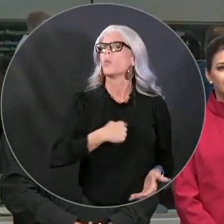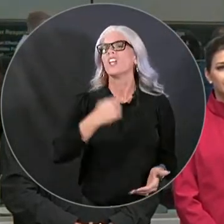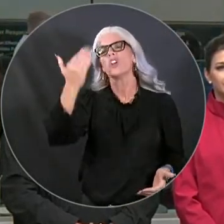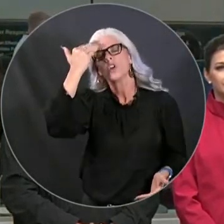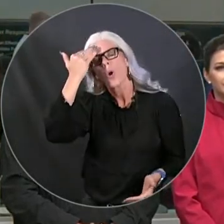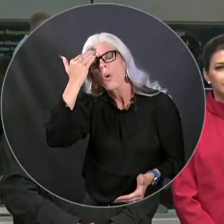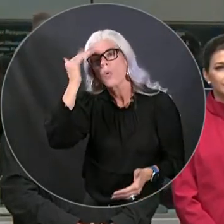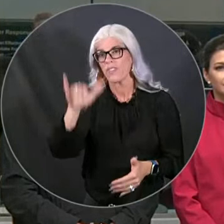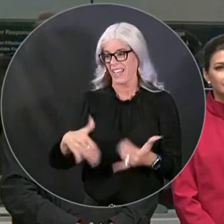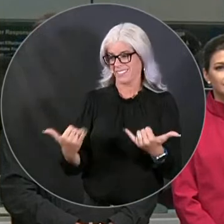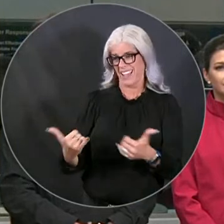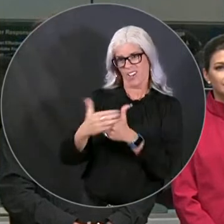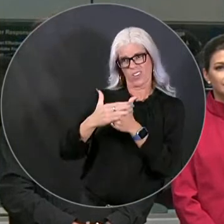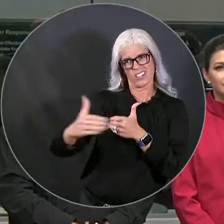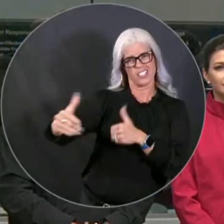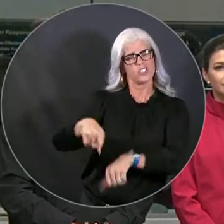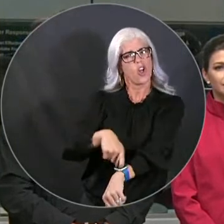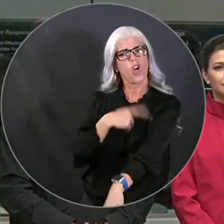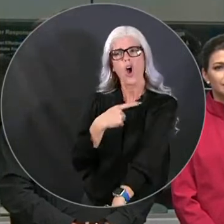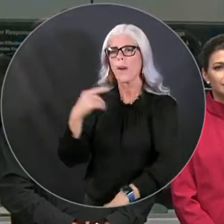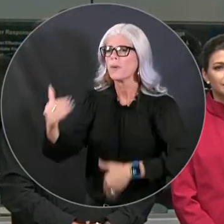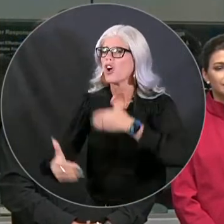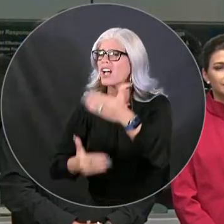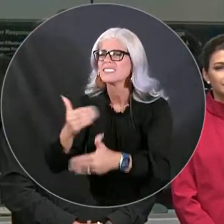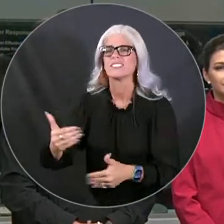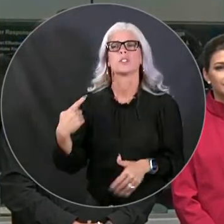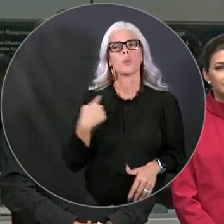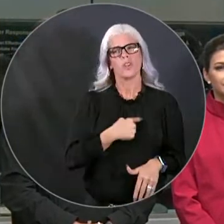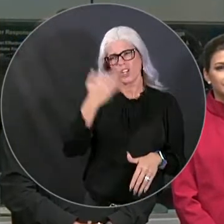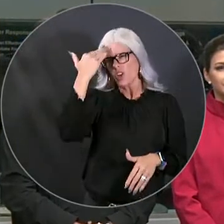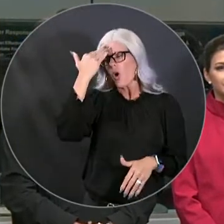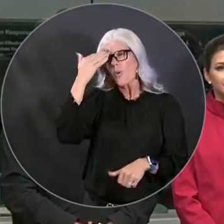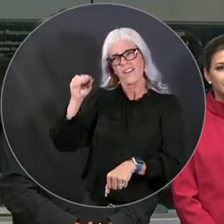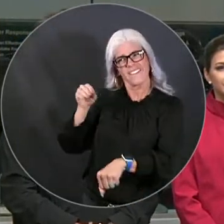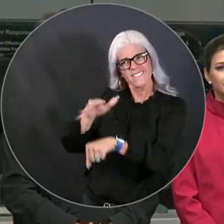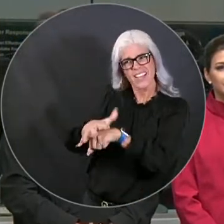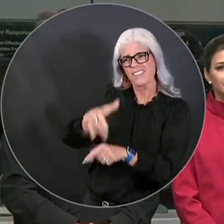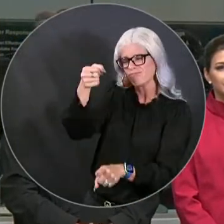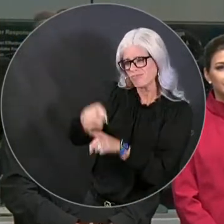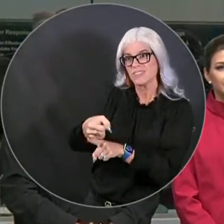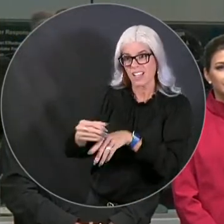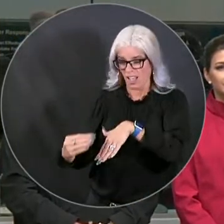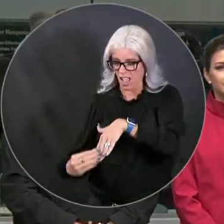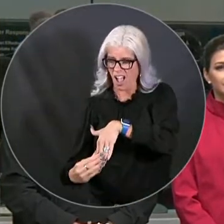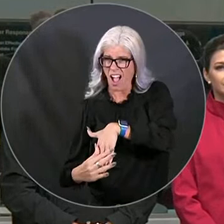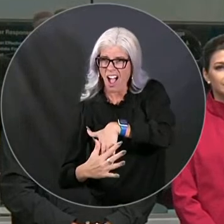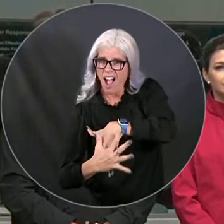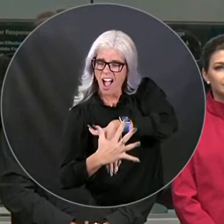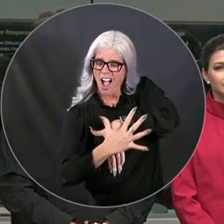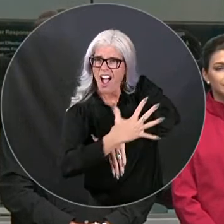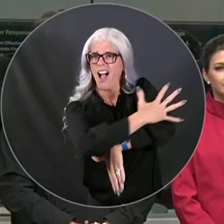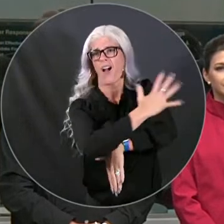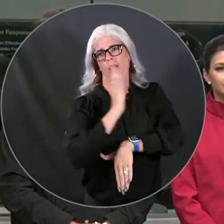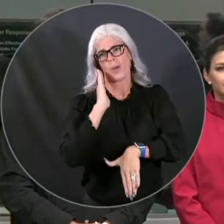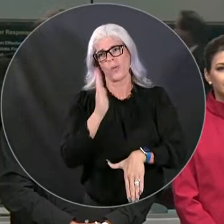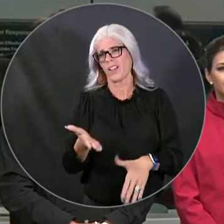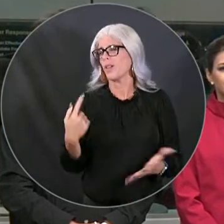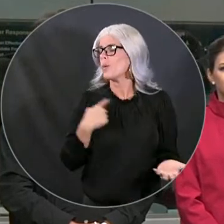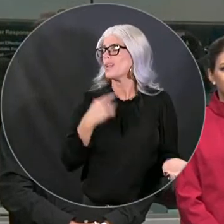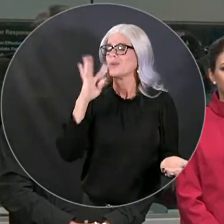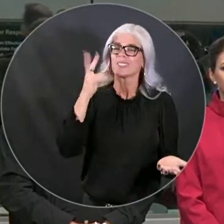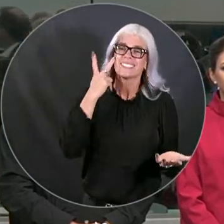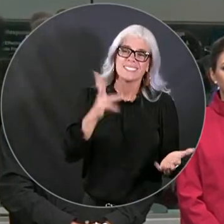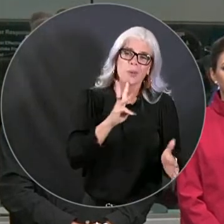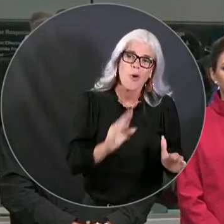also understand that these effects are going to go throughout the state today, and you're going to continue to see effects from flooding and these